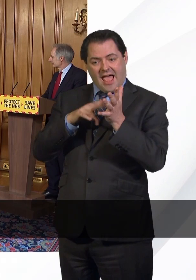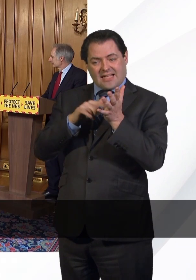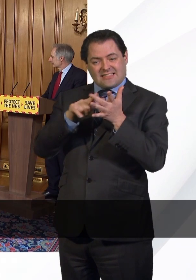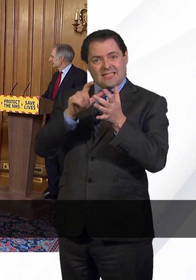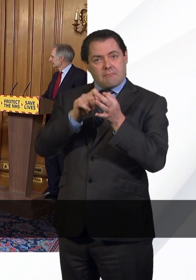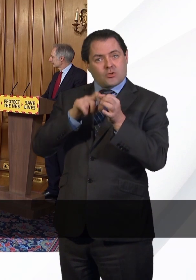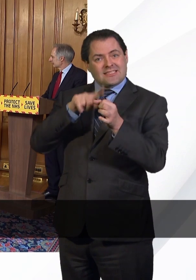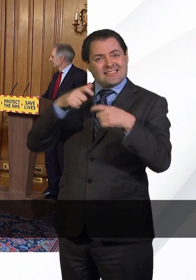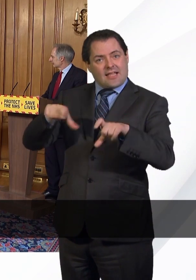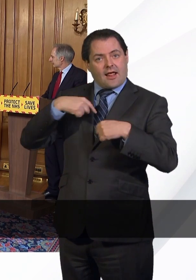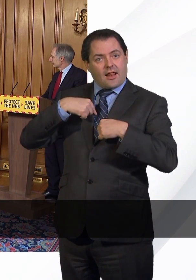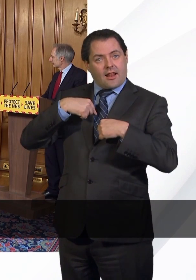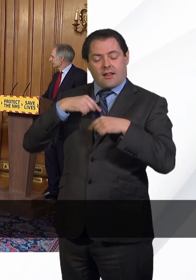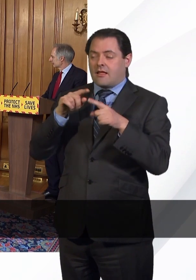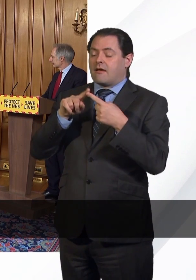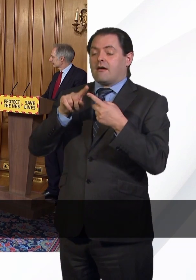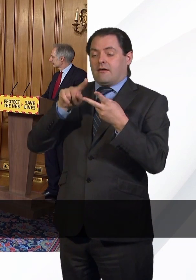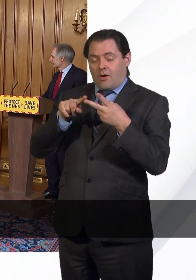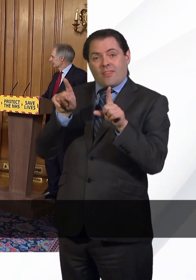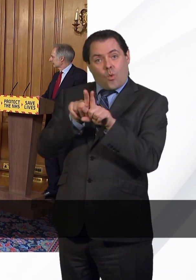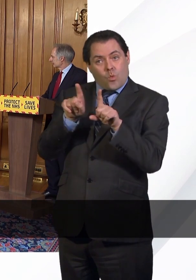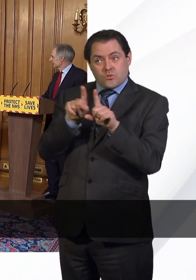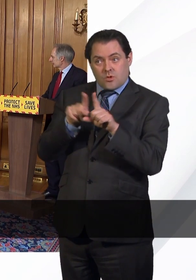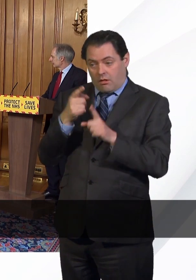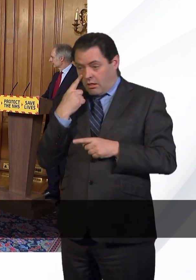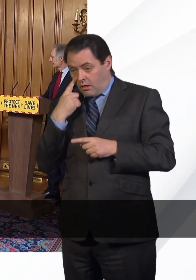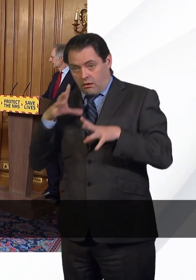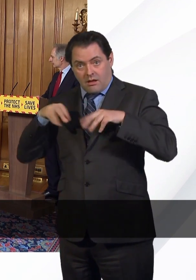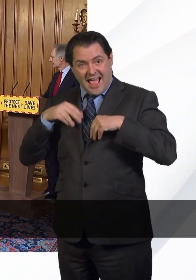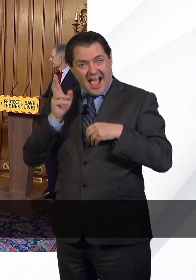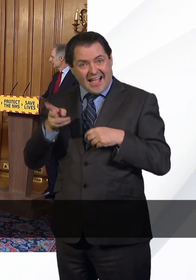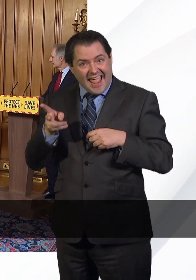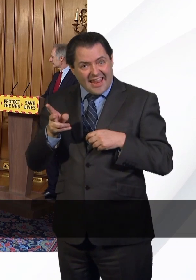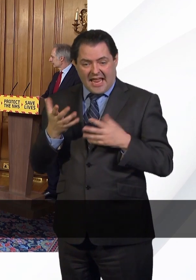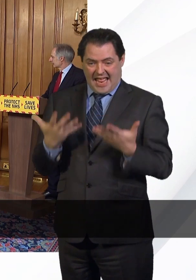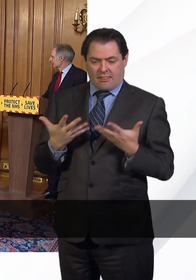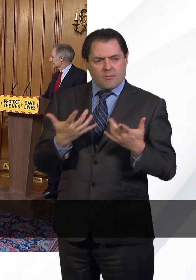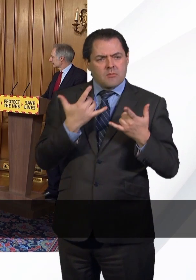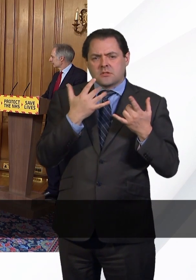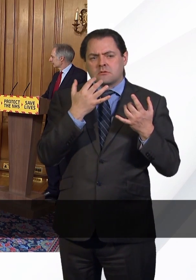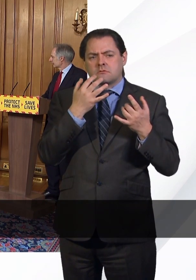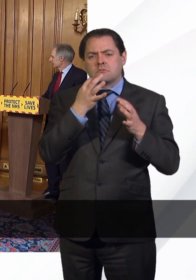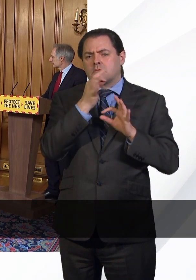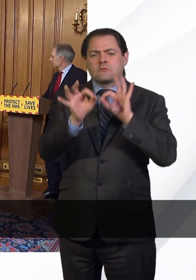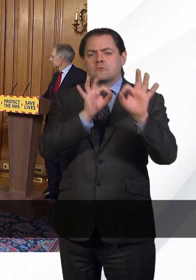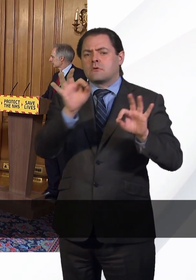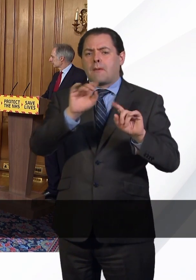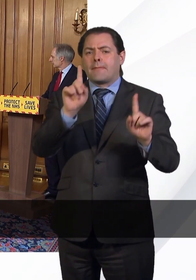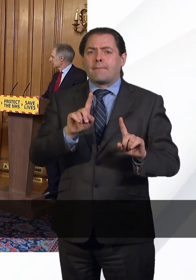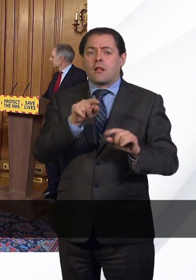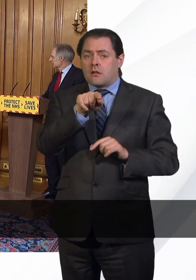then also to test whether I get it again, because we have surveys in the field right now to test if people with